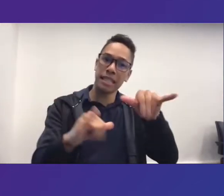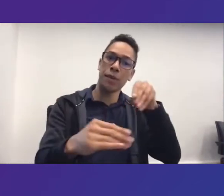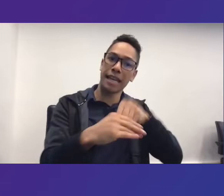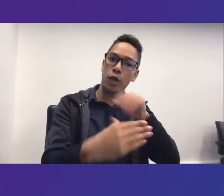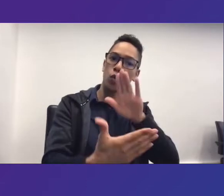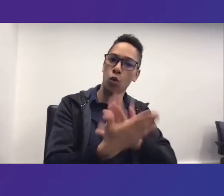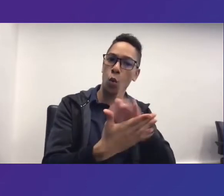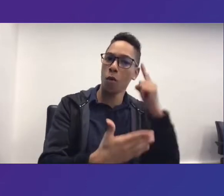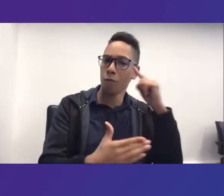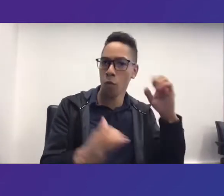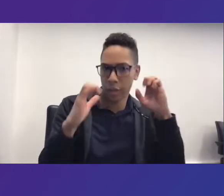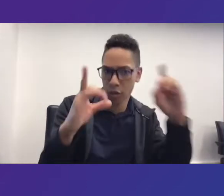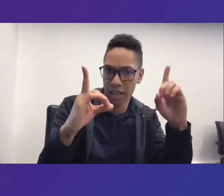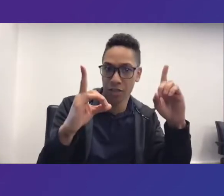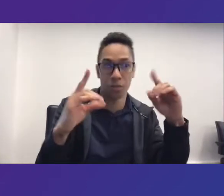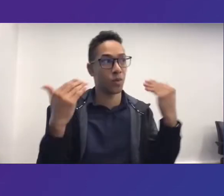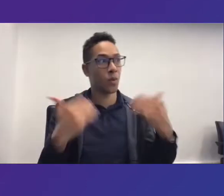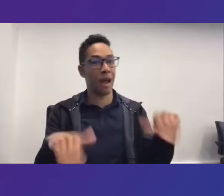about multitasking.